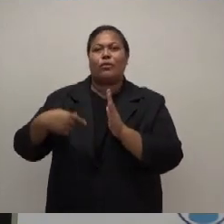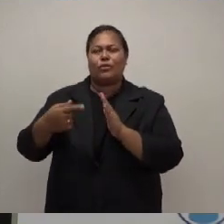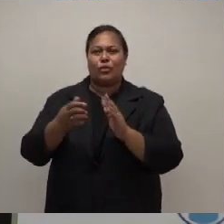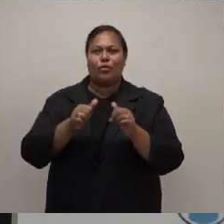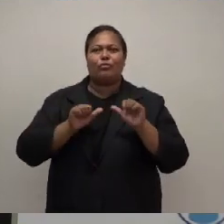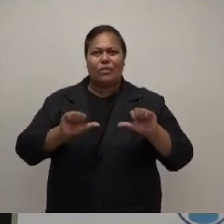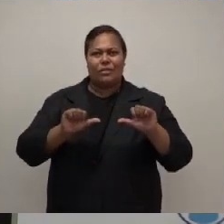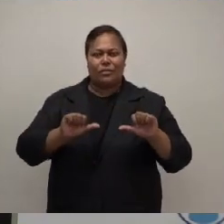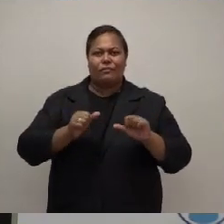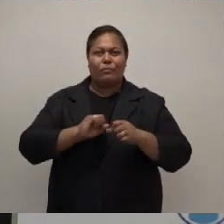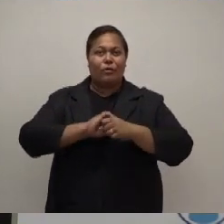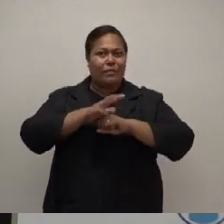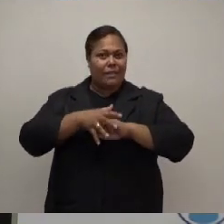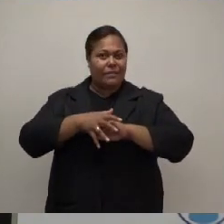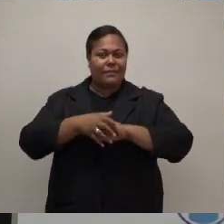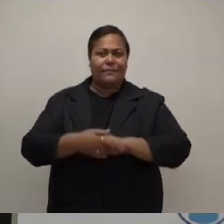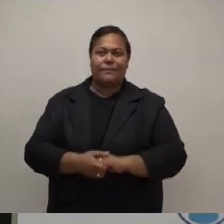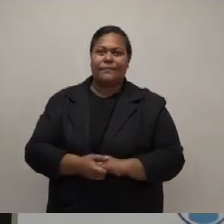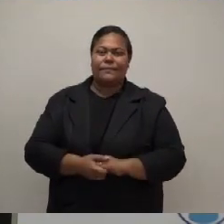from COVID-19.